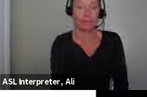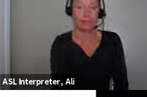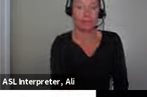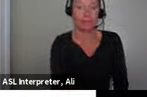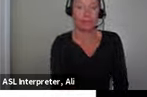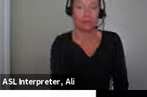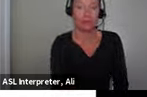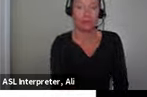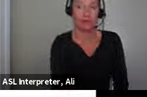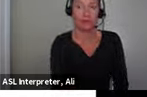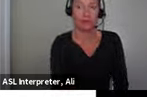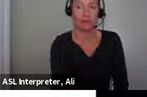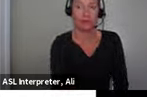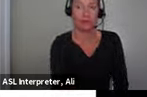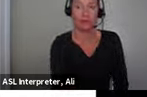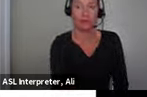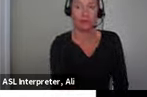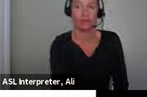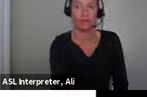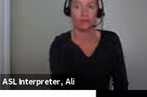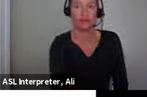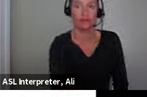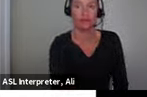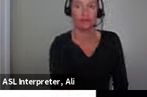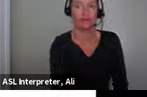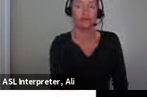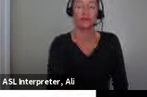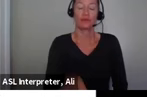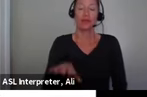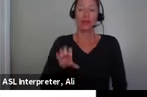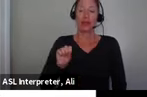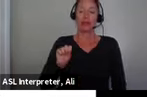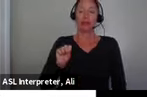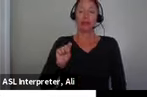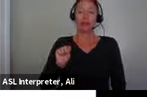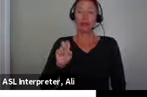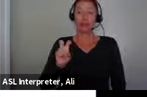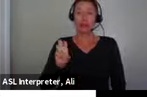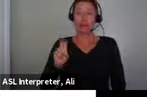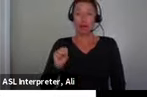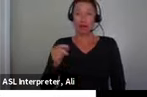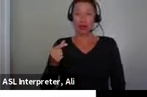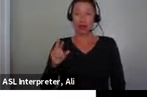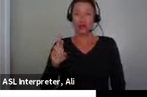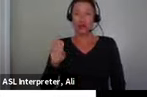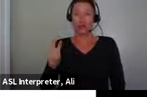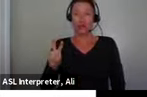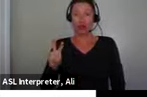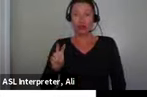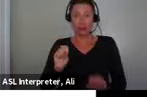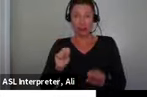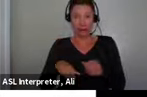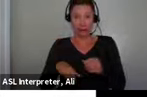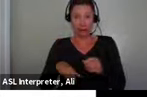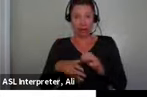I will direct that question to Stephen Grover of SGA Architecture and Engineering.